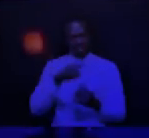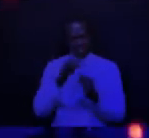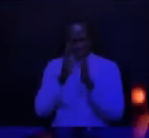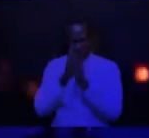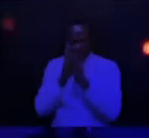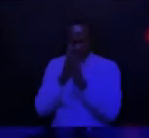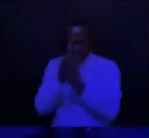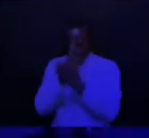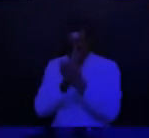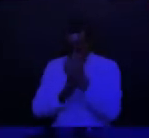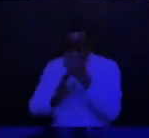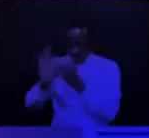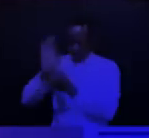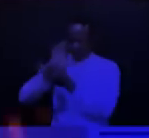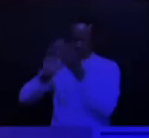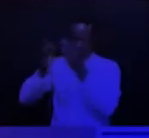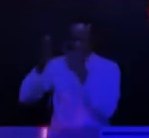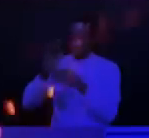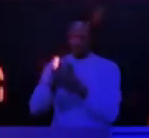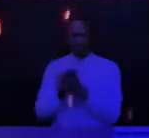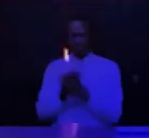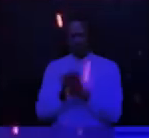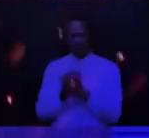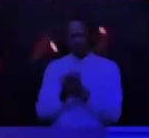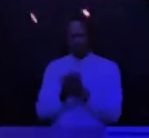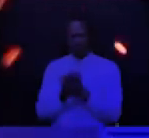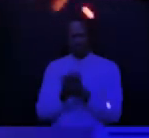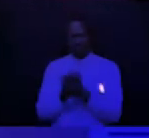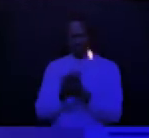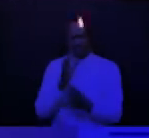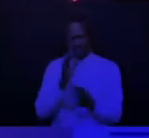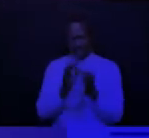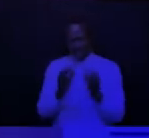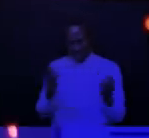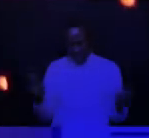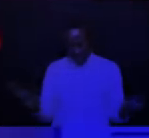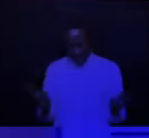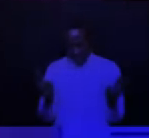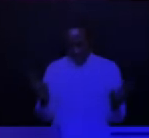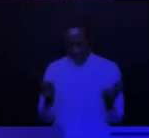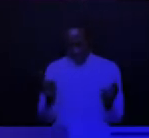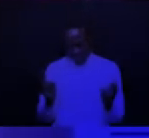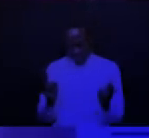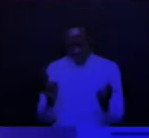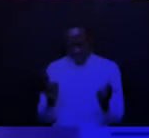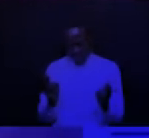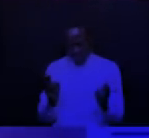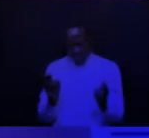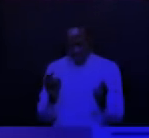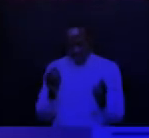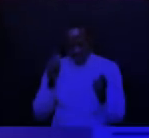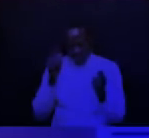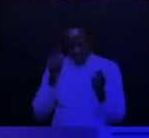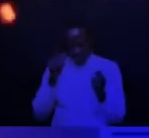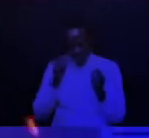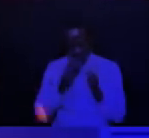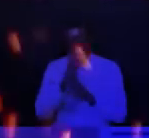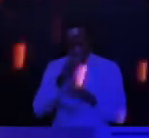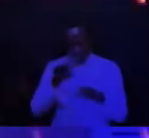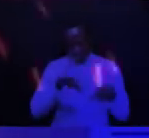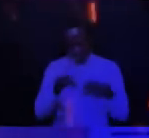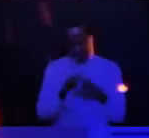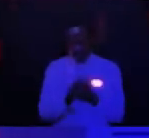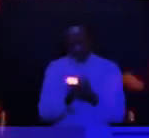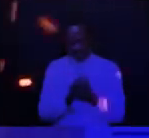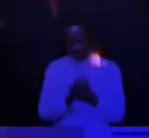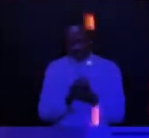humility tonight. That if the motive for your actions, if the privilege God